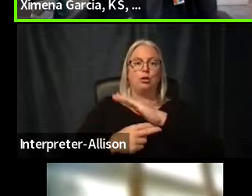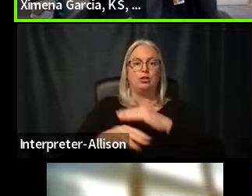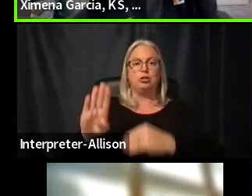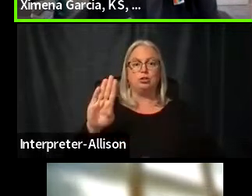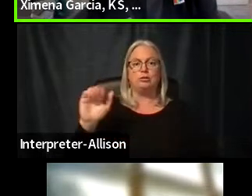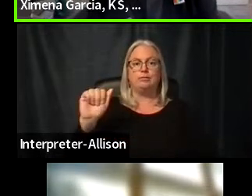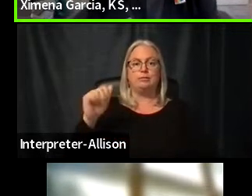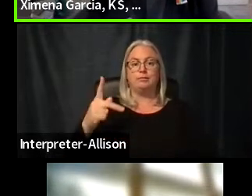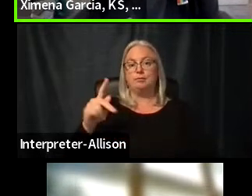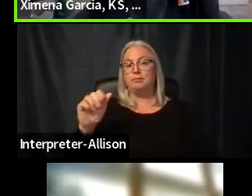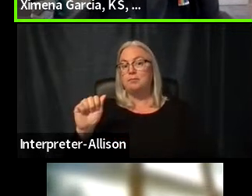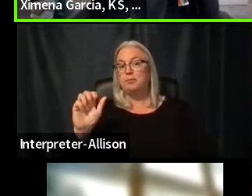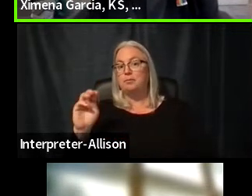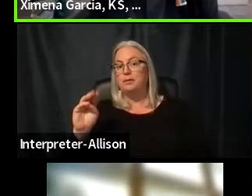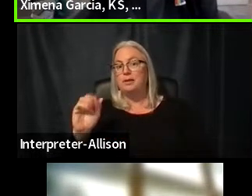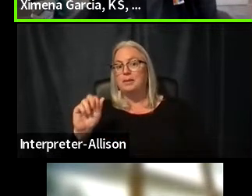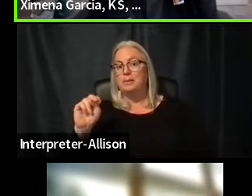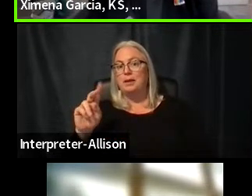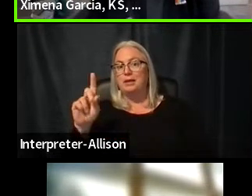Amanda?